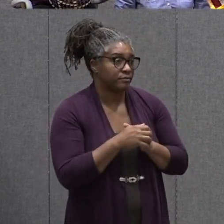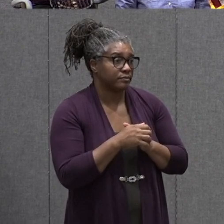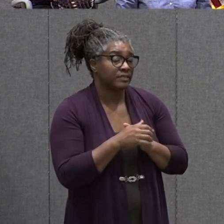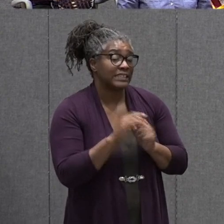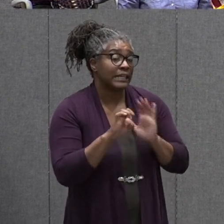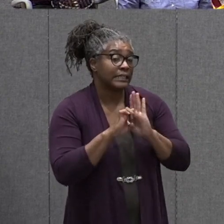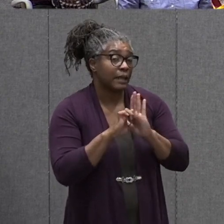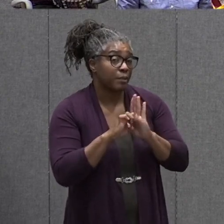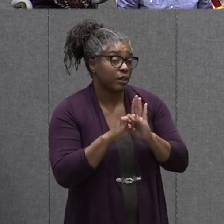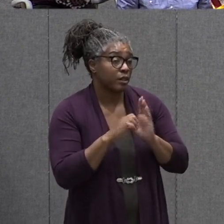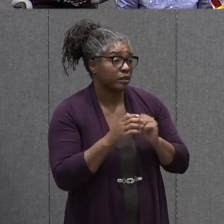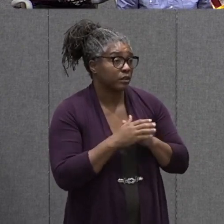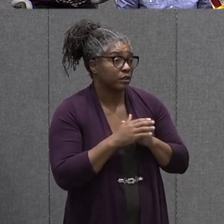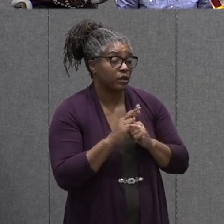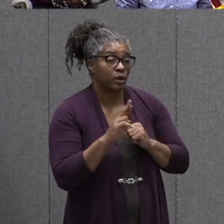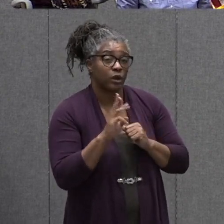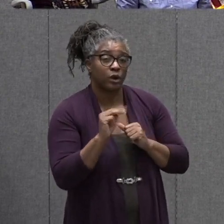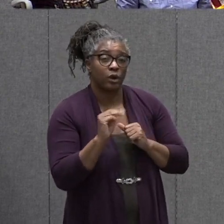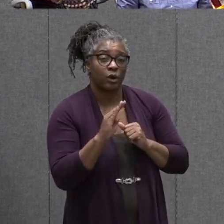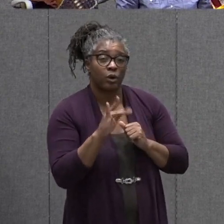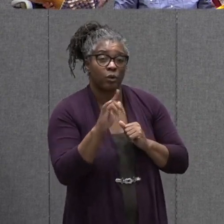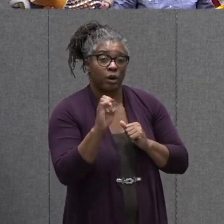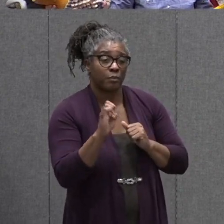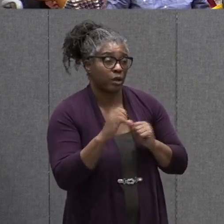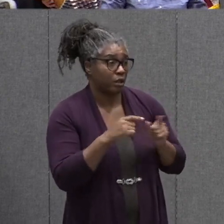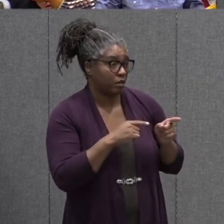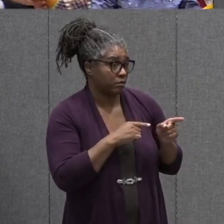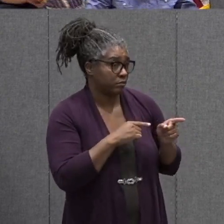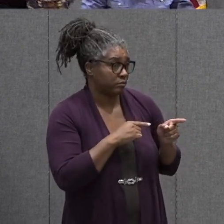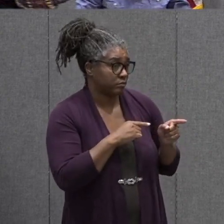I'll say rumble. Rumble means rumble.